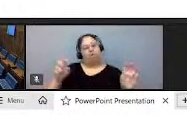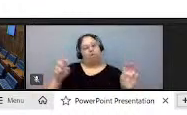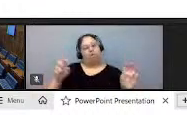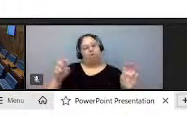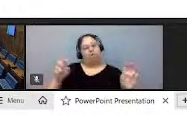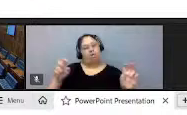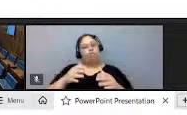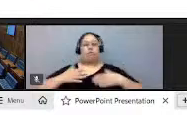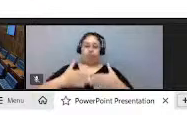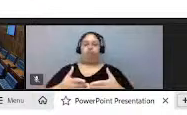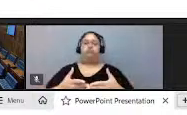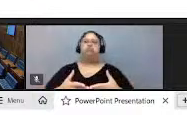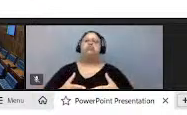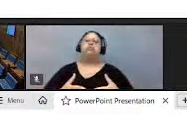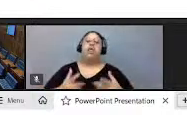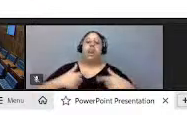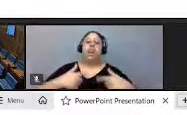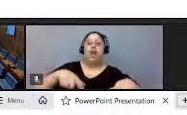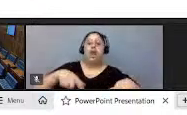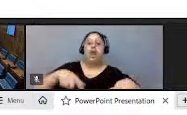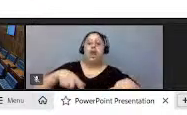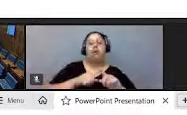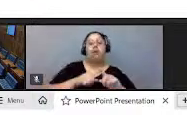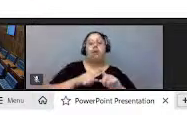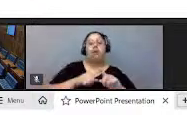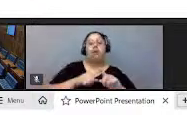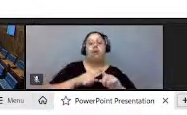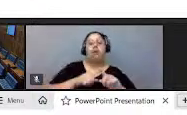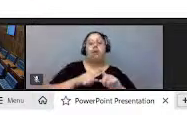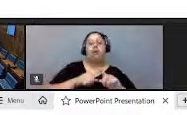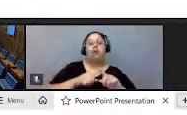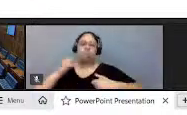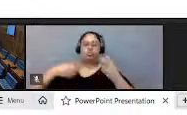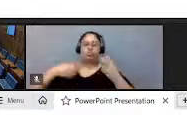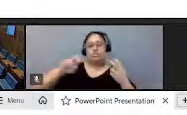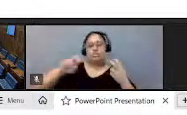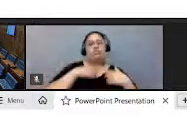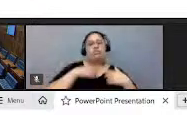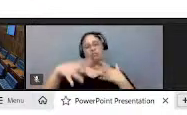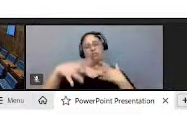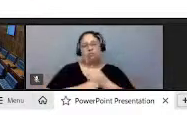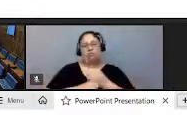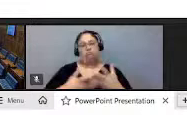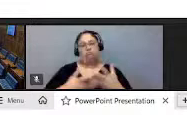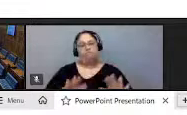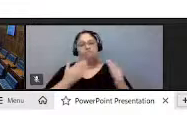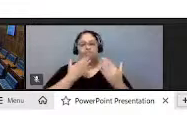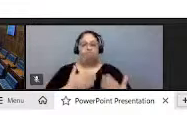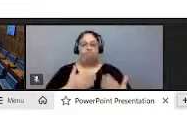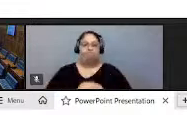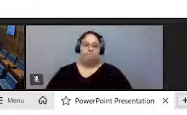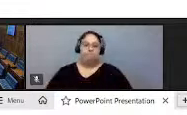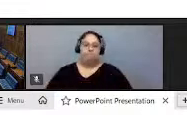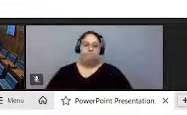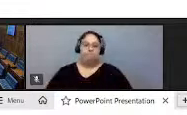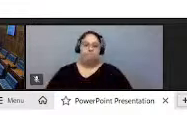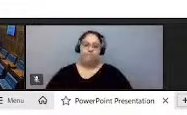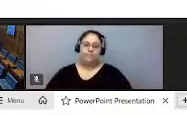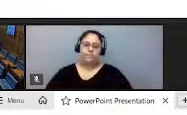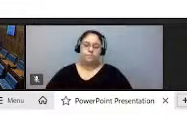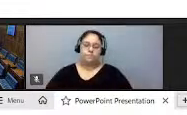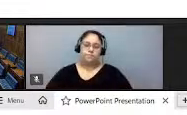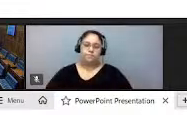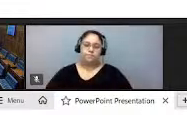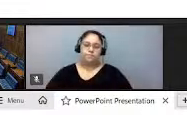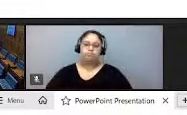tourism uh chairperson with that I will conclude for the tnpa component of the presentation thanks thank you very much I